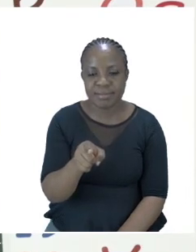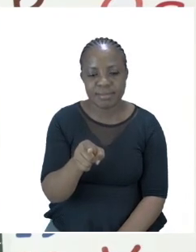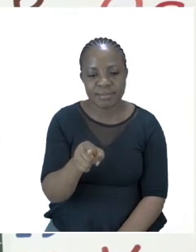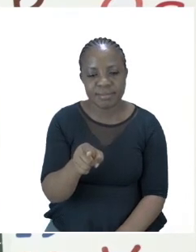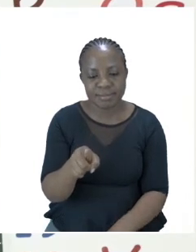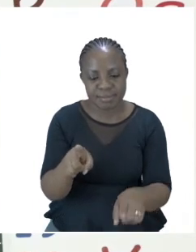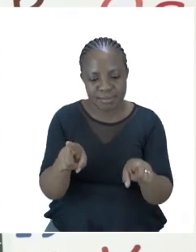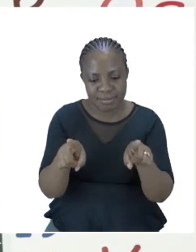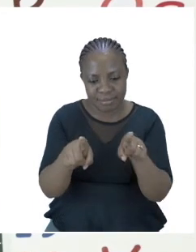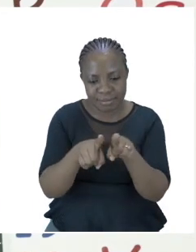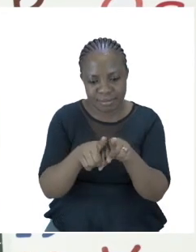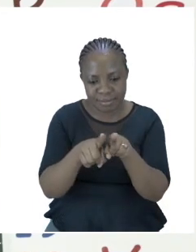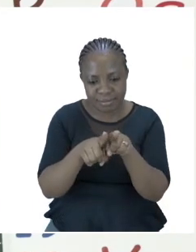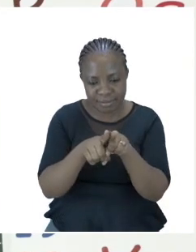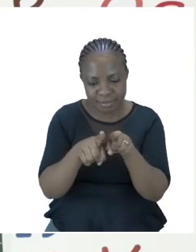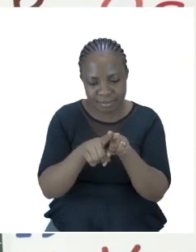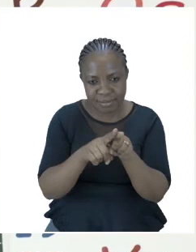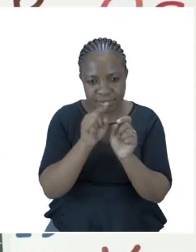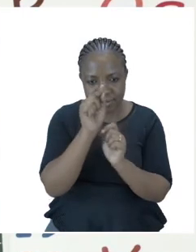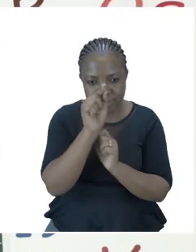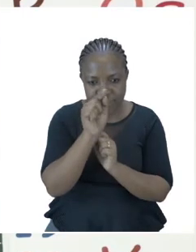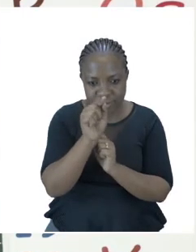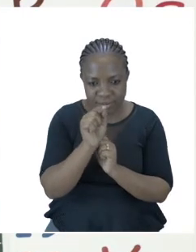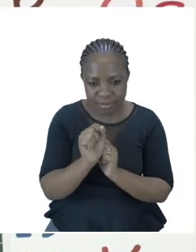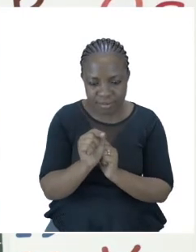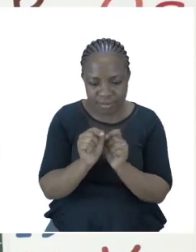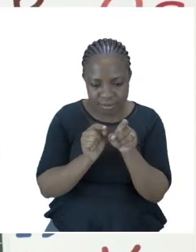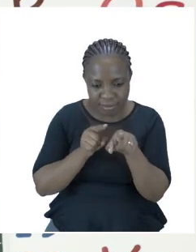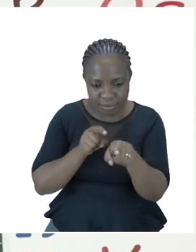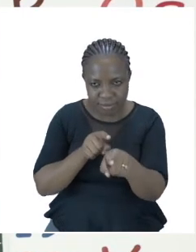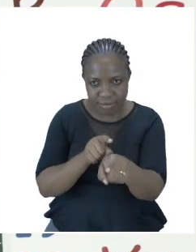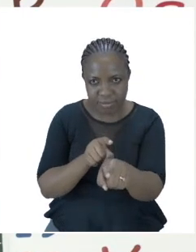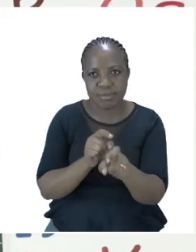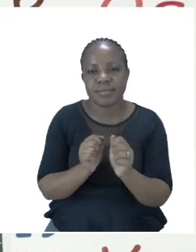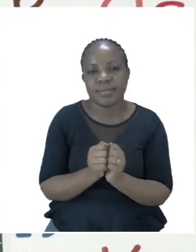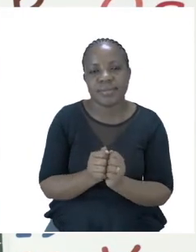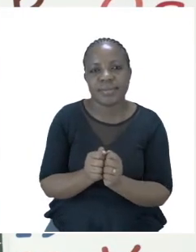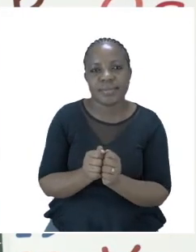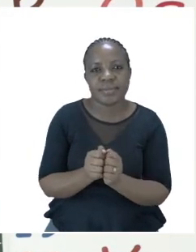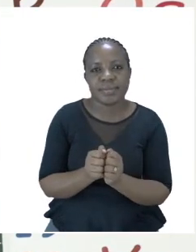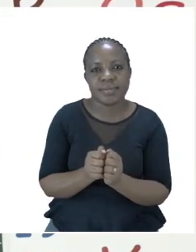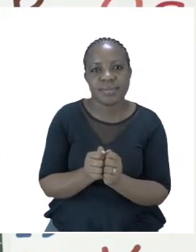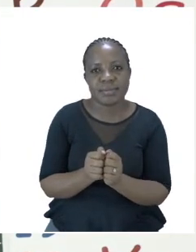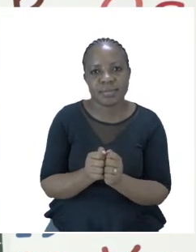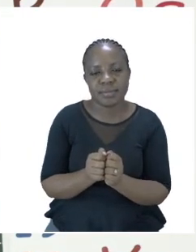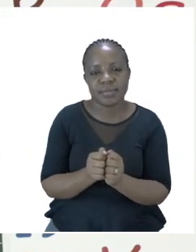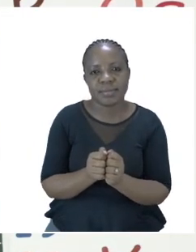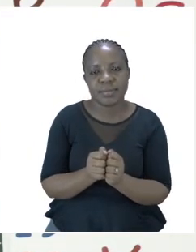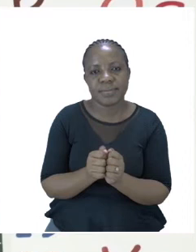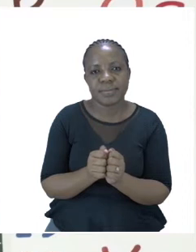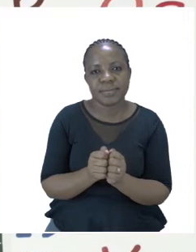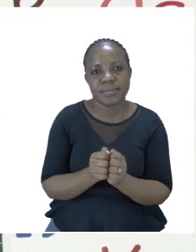a curve on them, but the big letter H is straight. Let's move on to the next